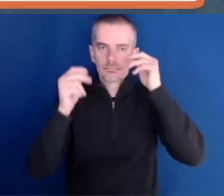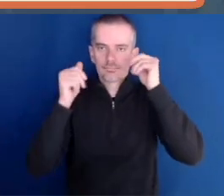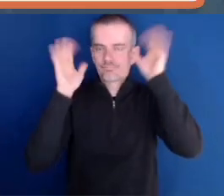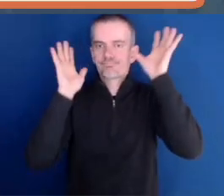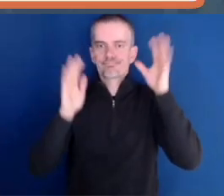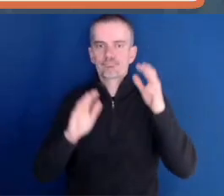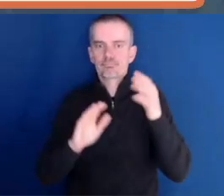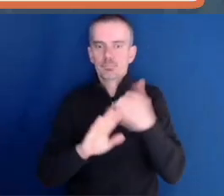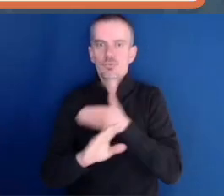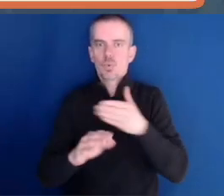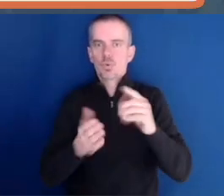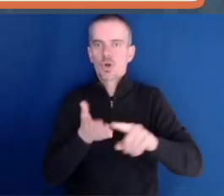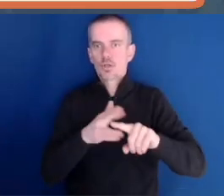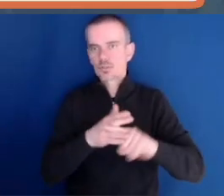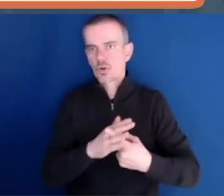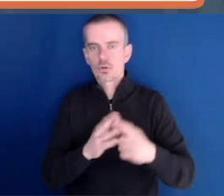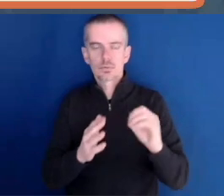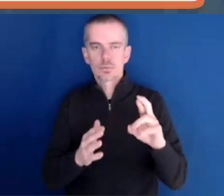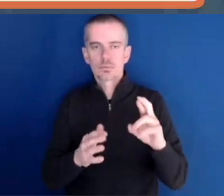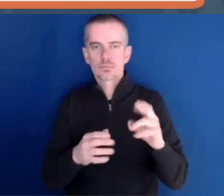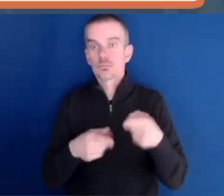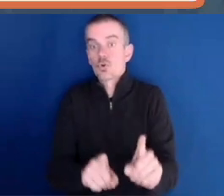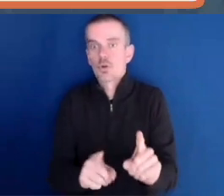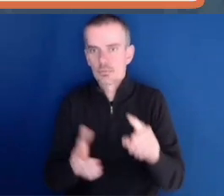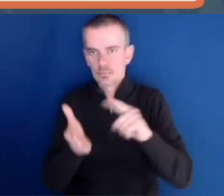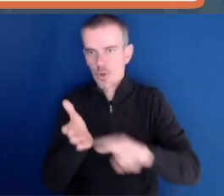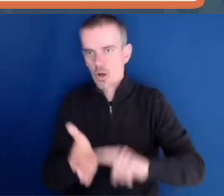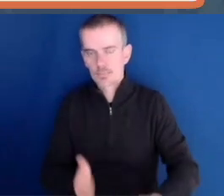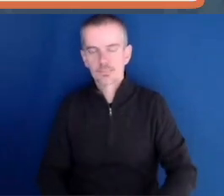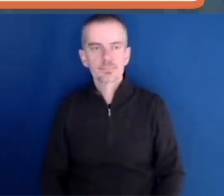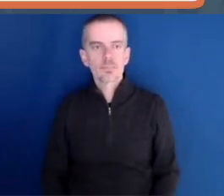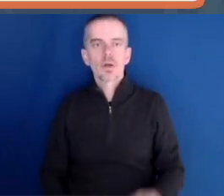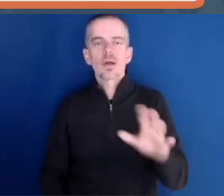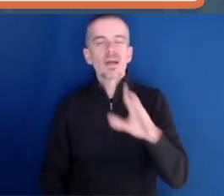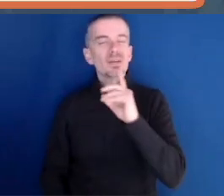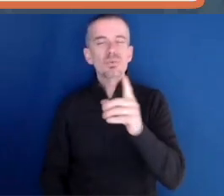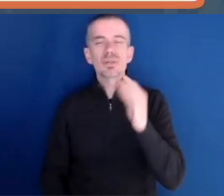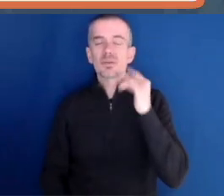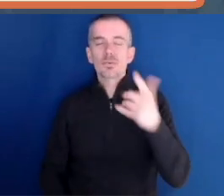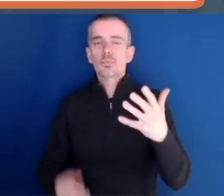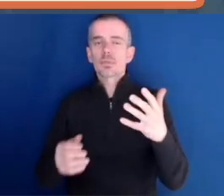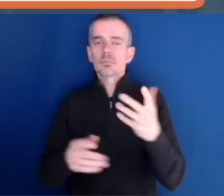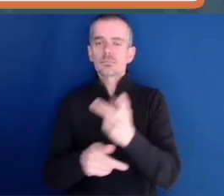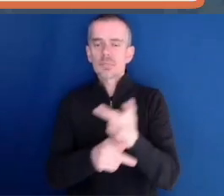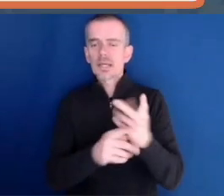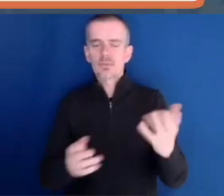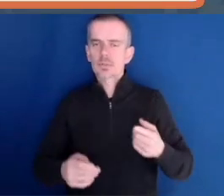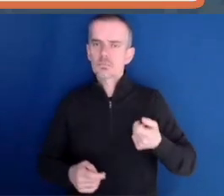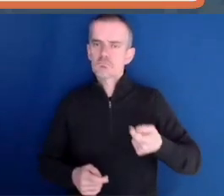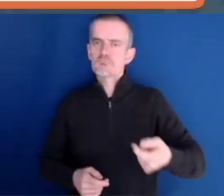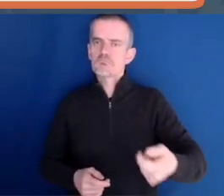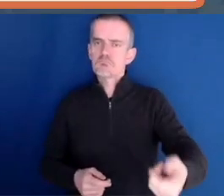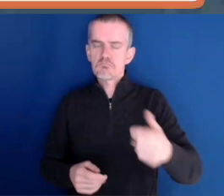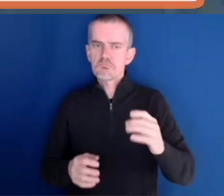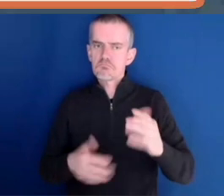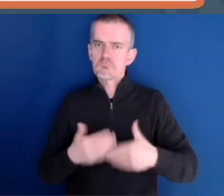right before the audit starts or during the audit. And really, if you've been handling things incrementally along the way, then you